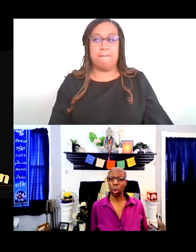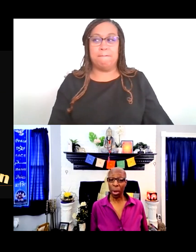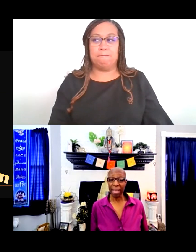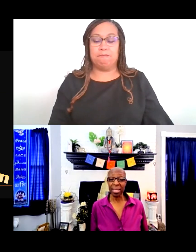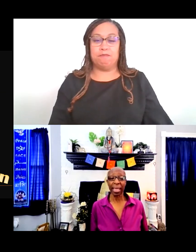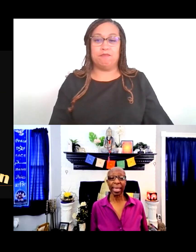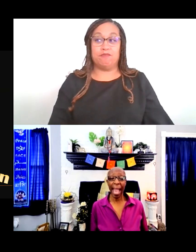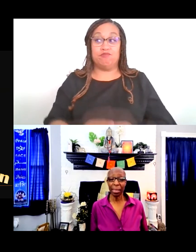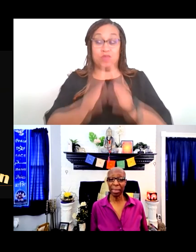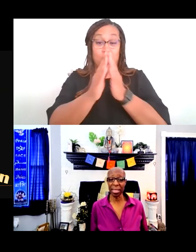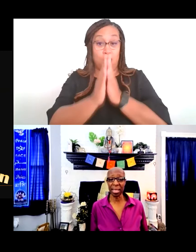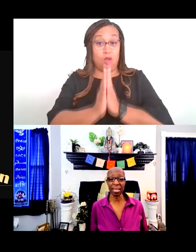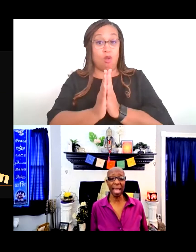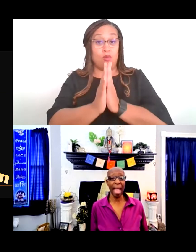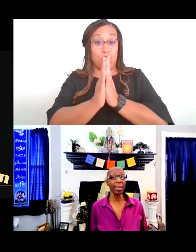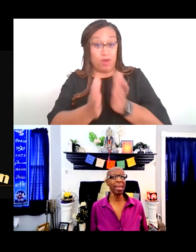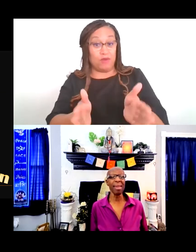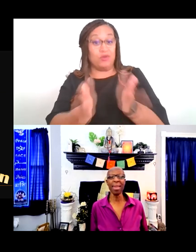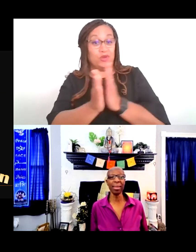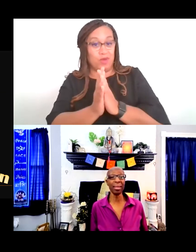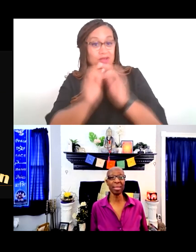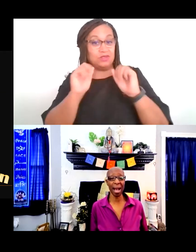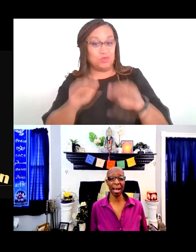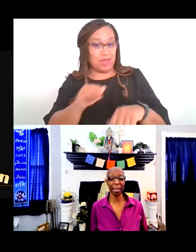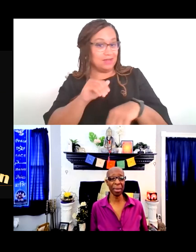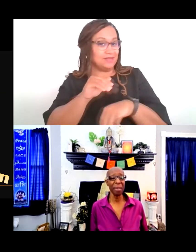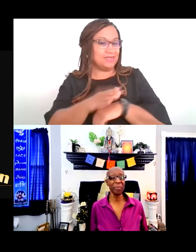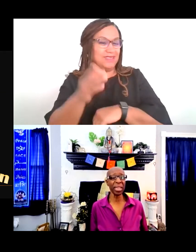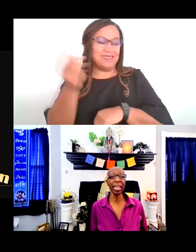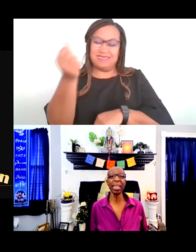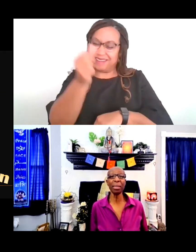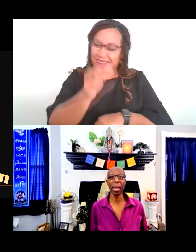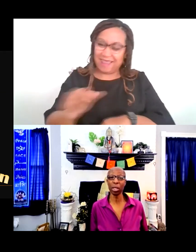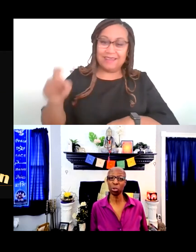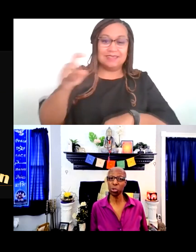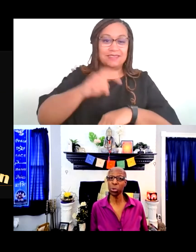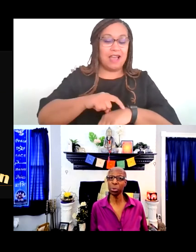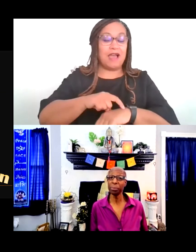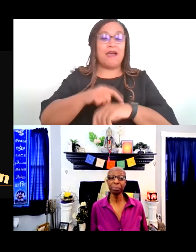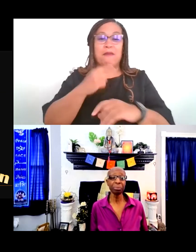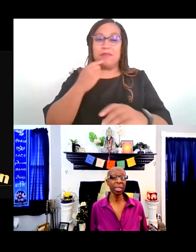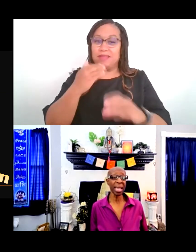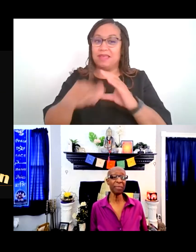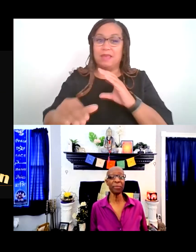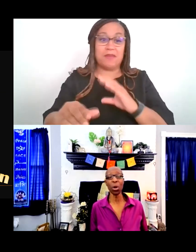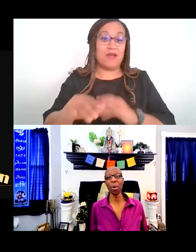Prayer requests can be sent at any time via email to